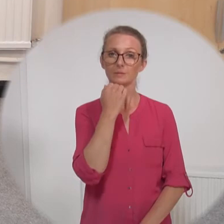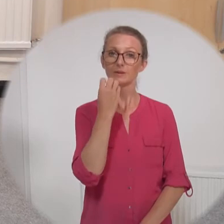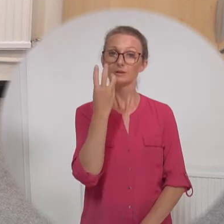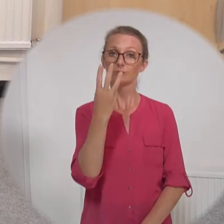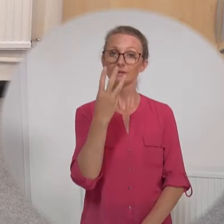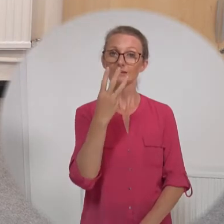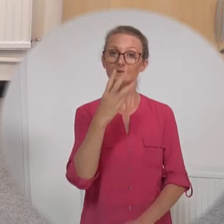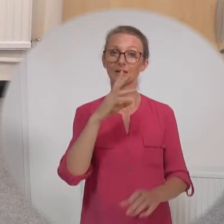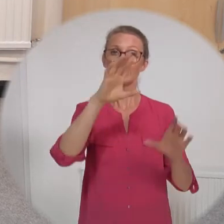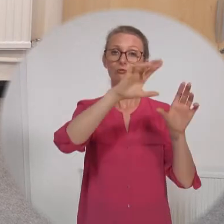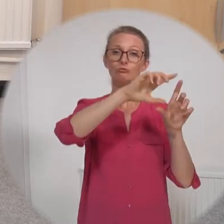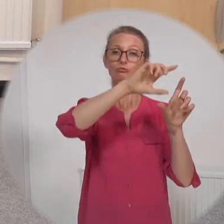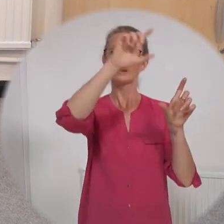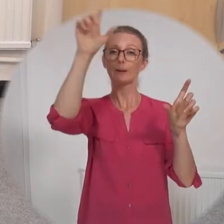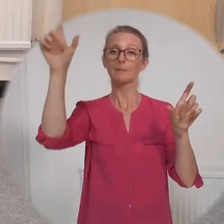Rainbow dance.